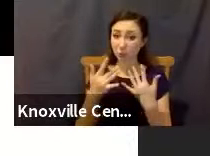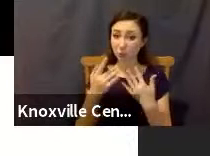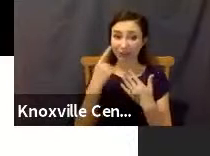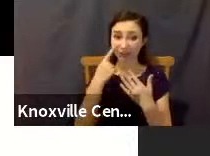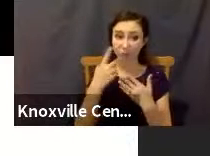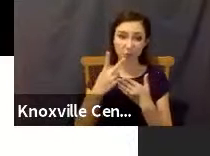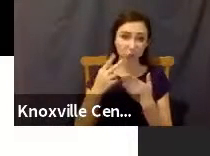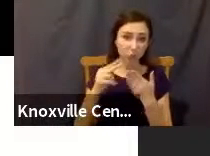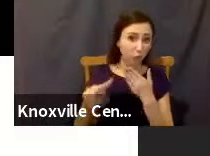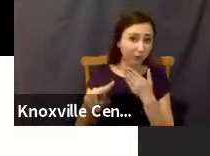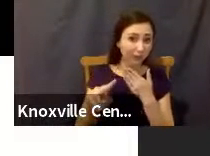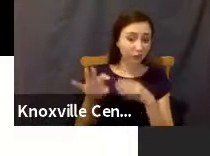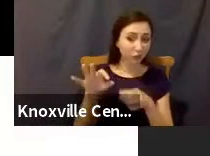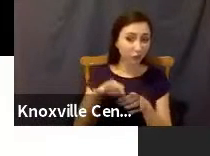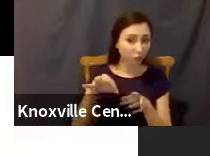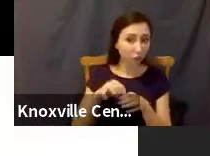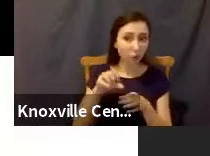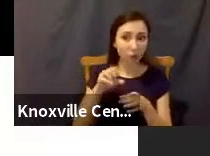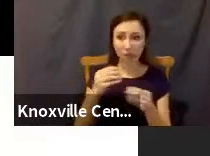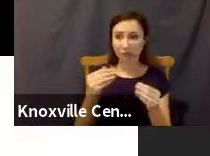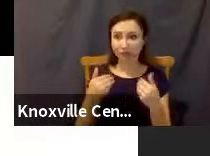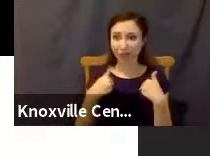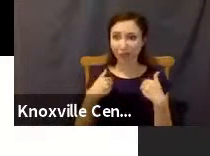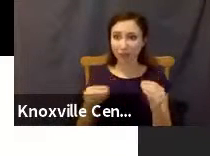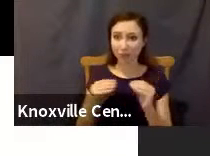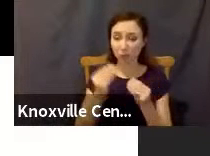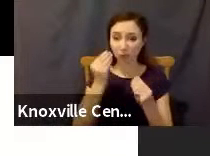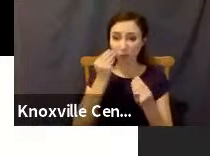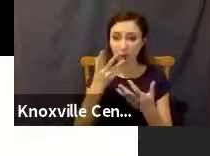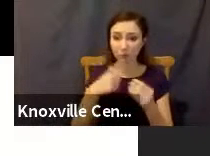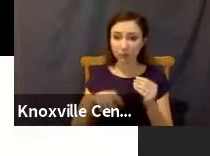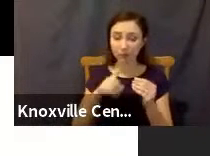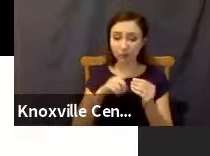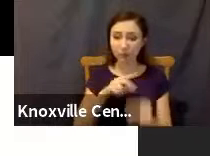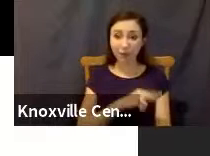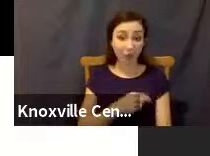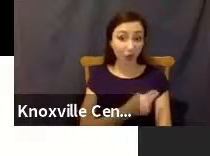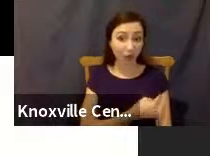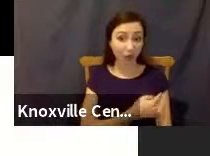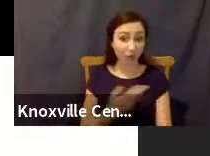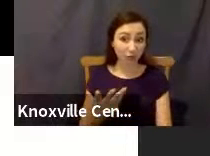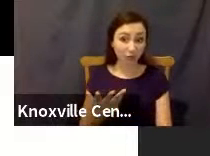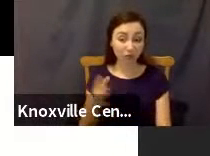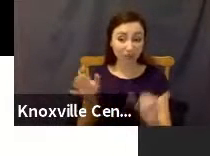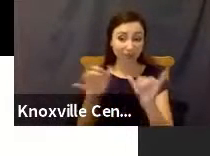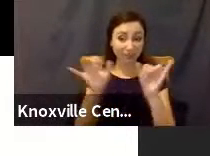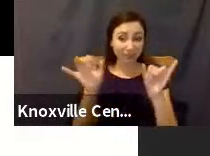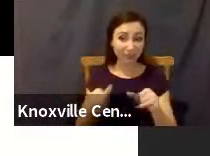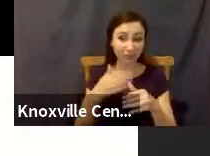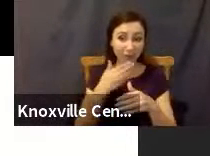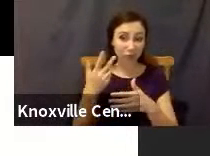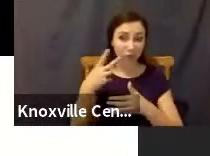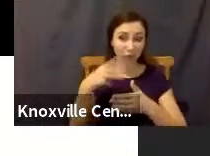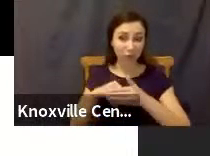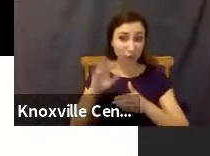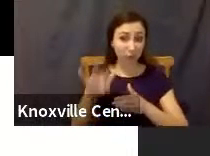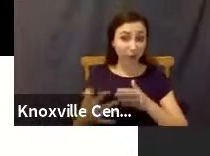meeting? And hopefully we can have some more information regarding the hospital system and how best to include